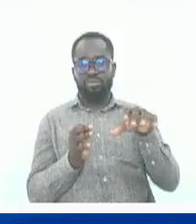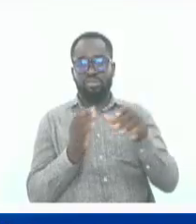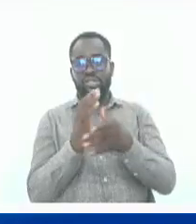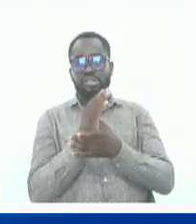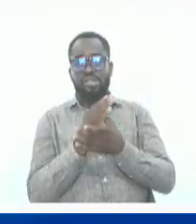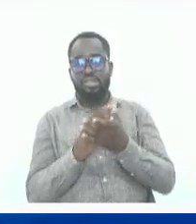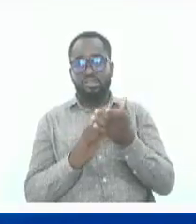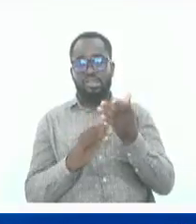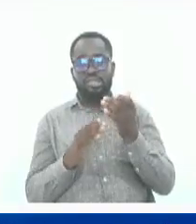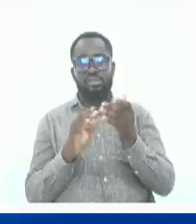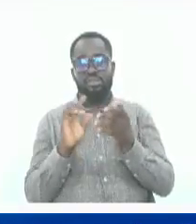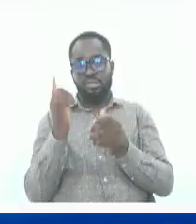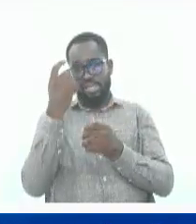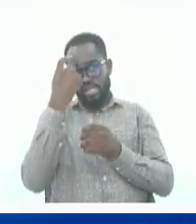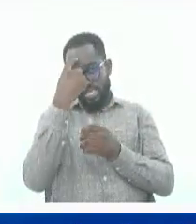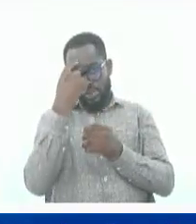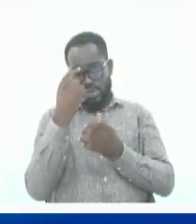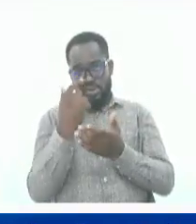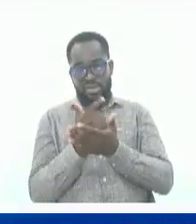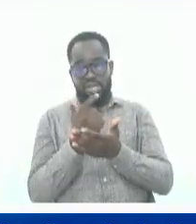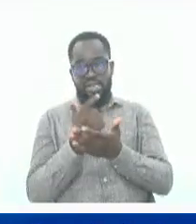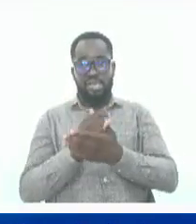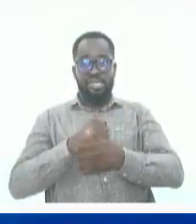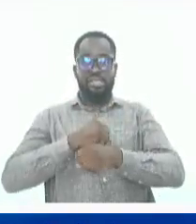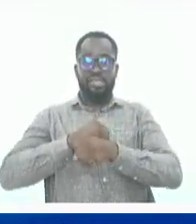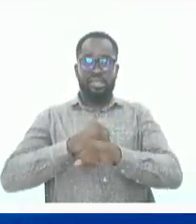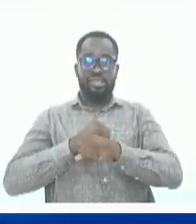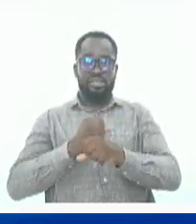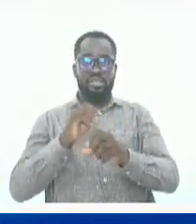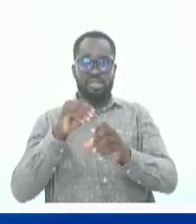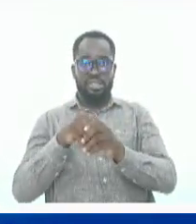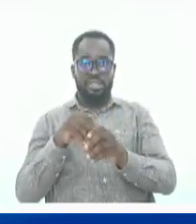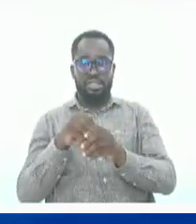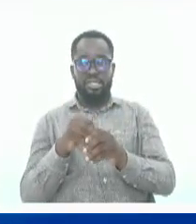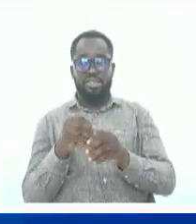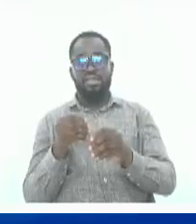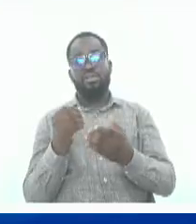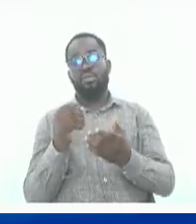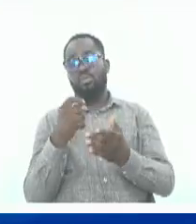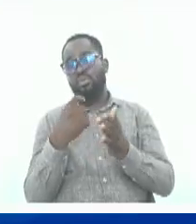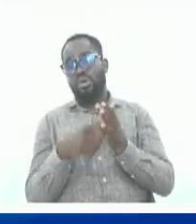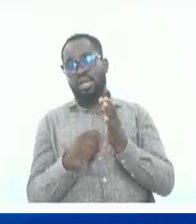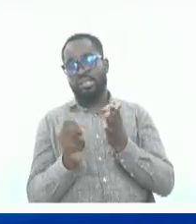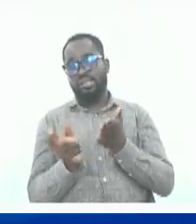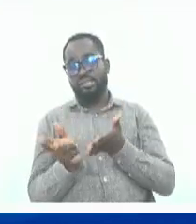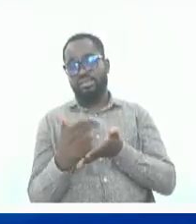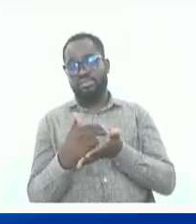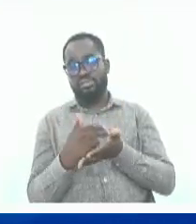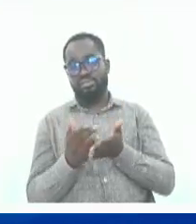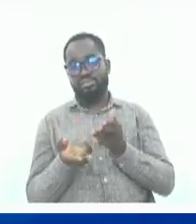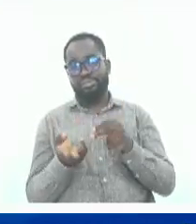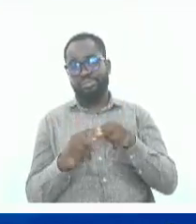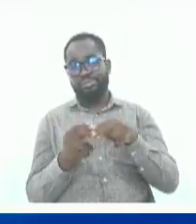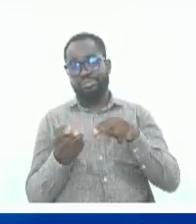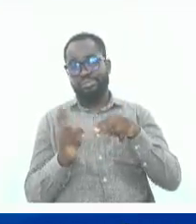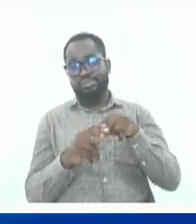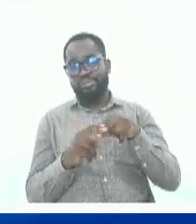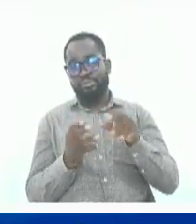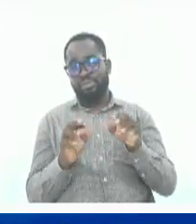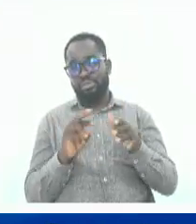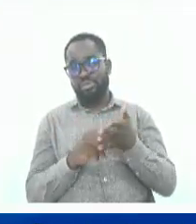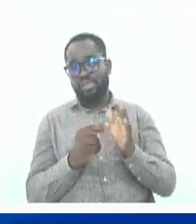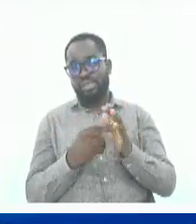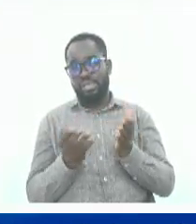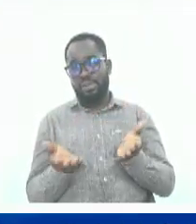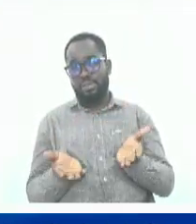of these Government of Ghana fixed income securities. And so as the prices recover, which means that the price essentially is going up,